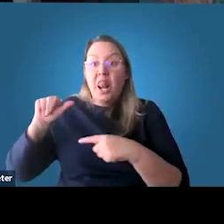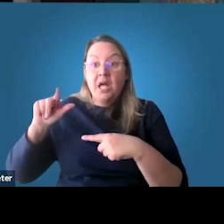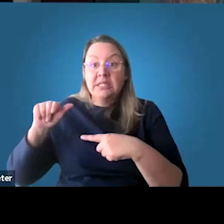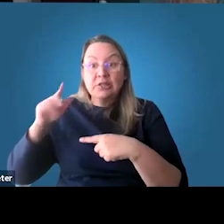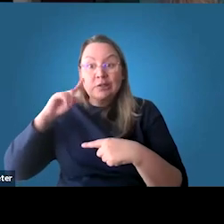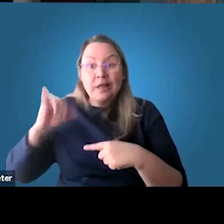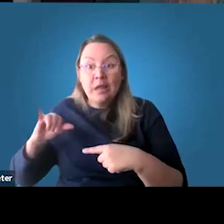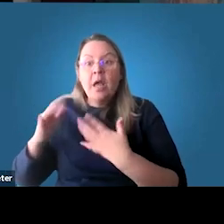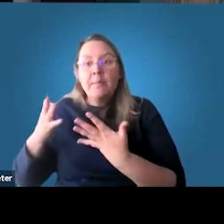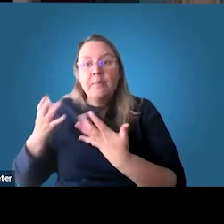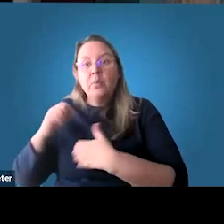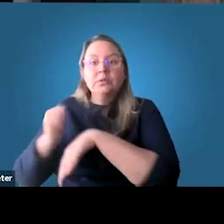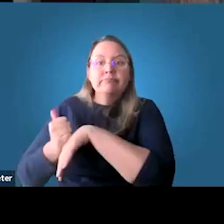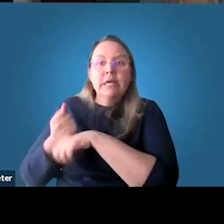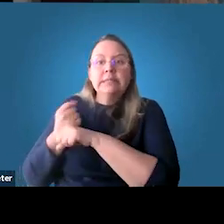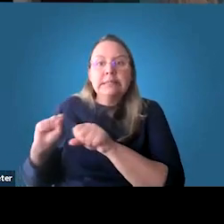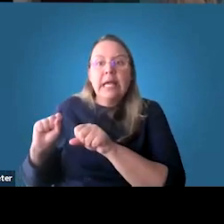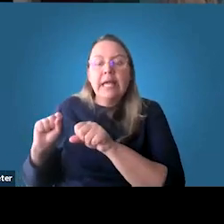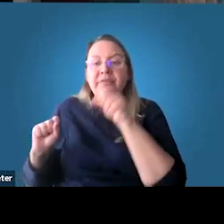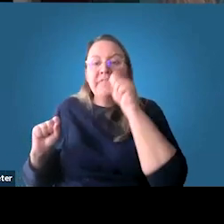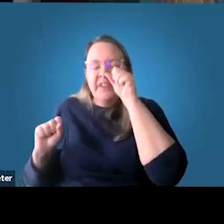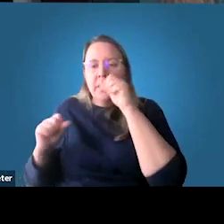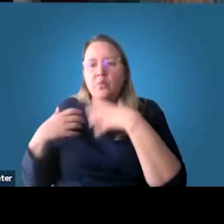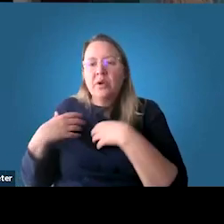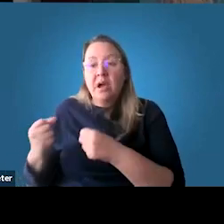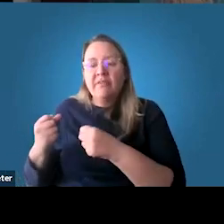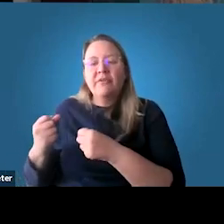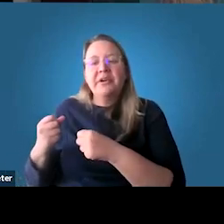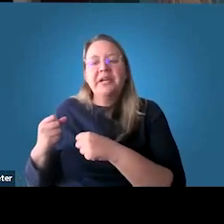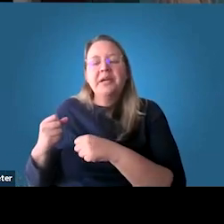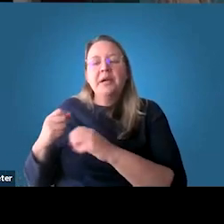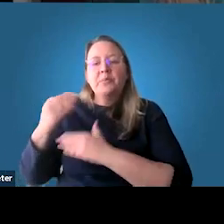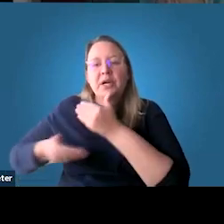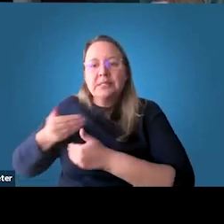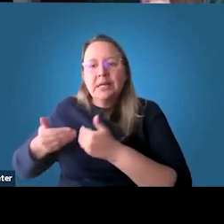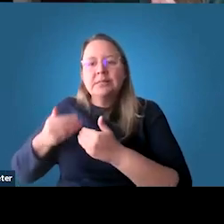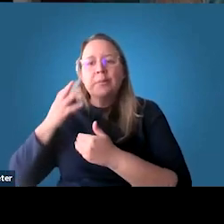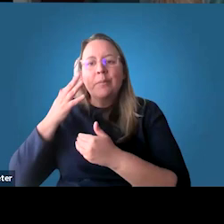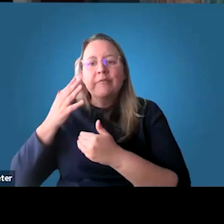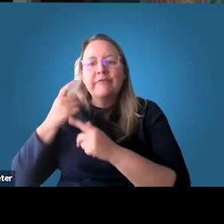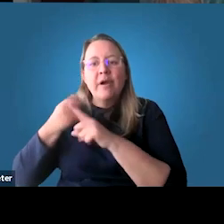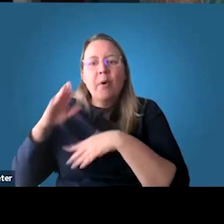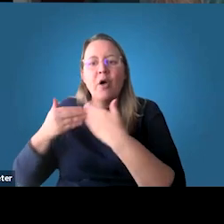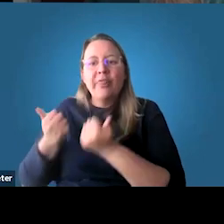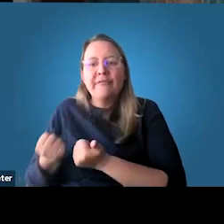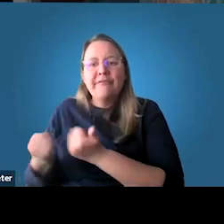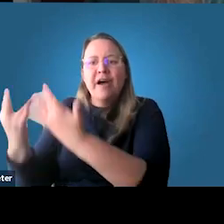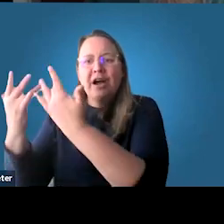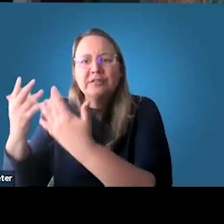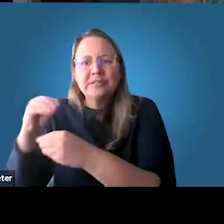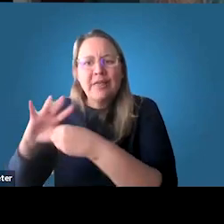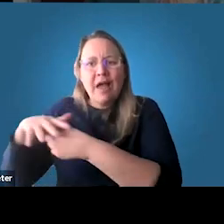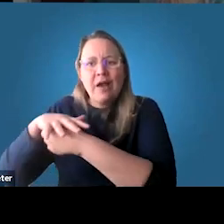safe and equitable recovery process for residents impacted by the recent wildfires. Now, a quick sidebar here, having